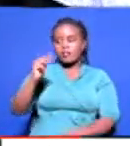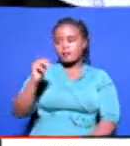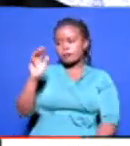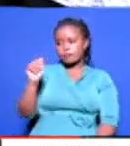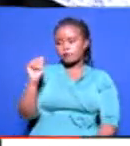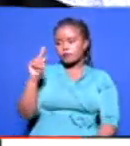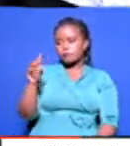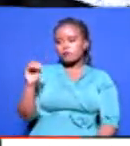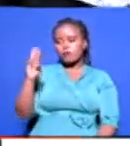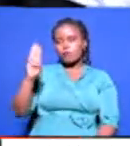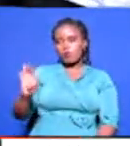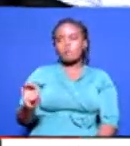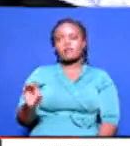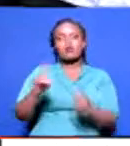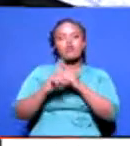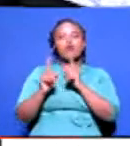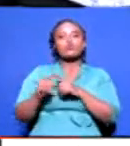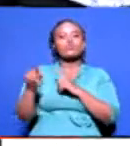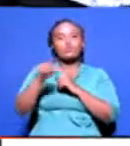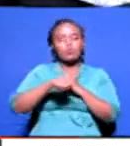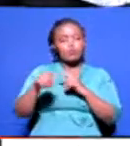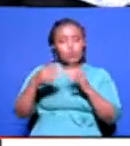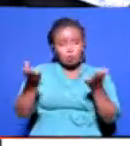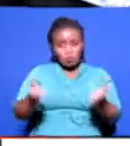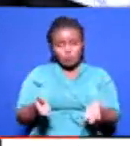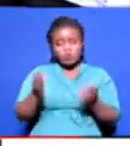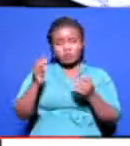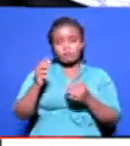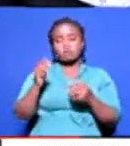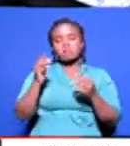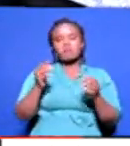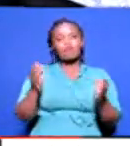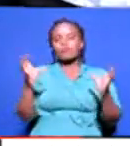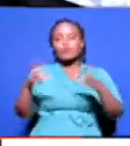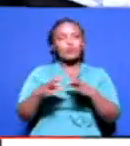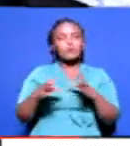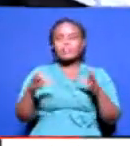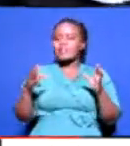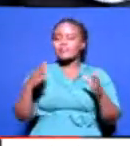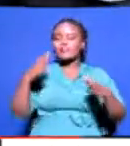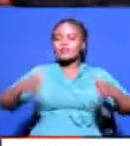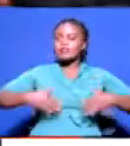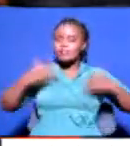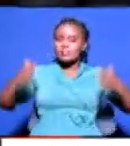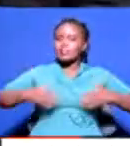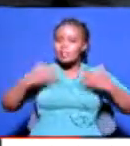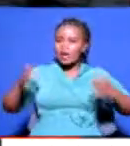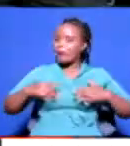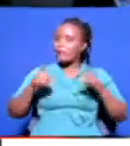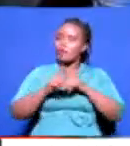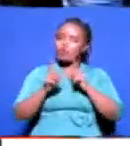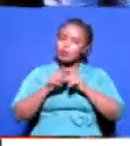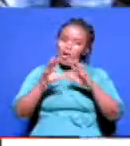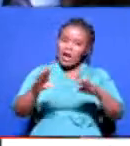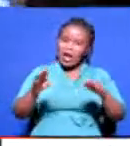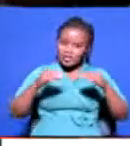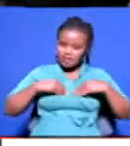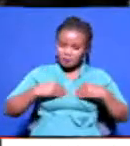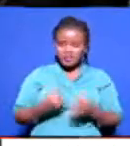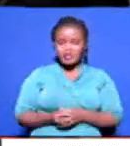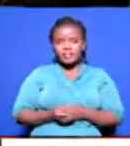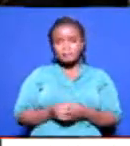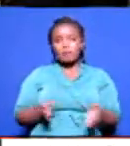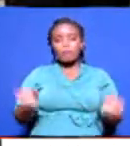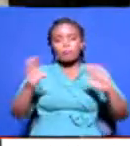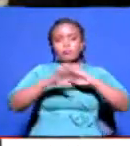NEC unanimously, actually they were clapping, unanimously adopted. Deputy Speaker Jessica Mbalu